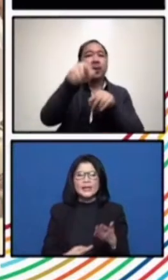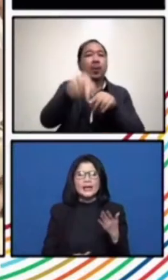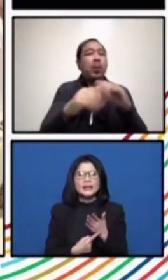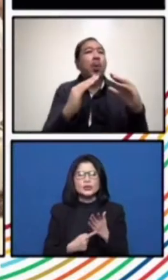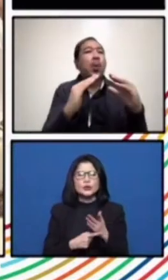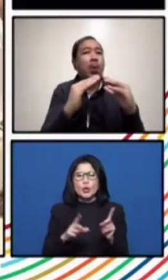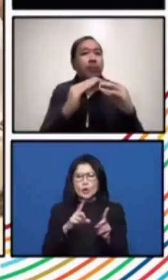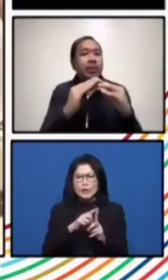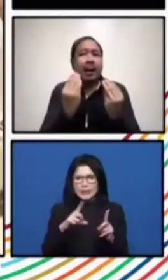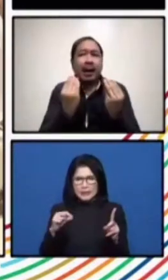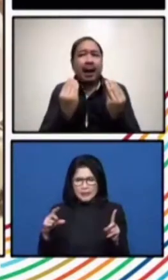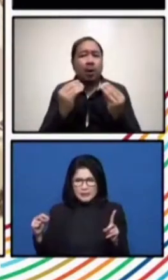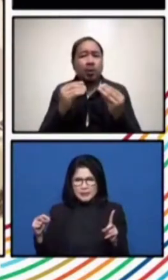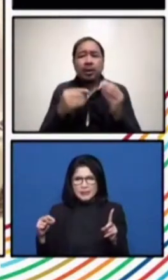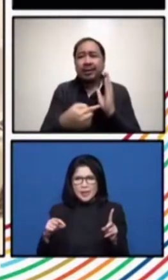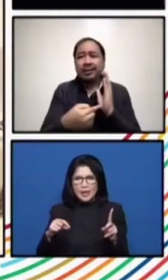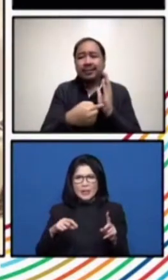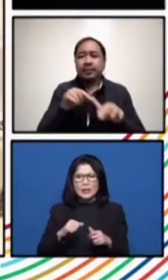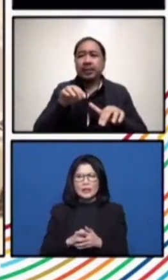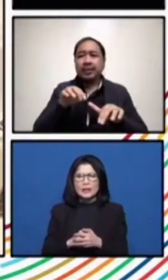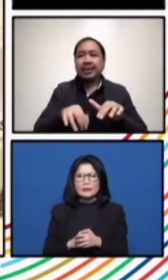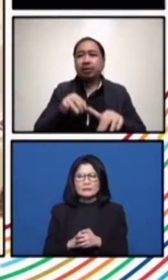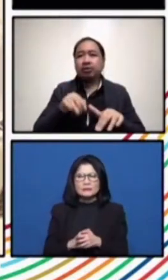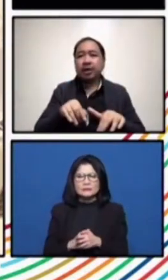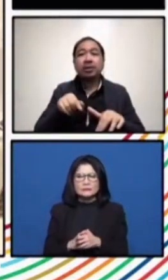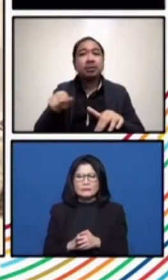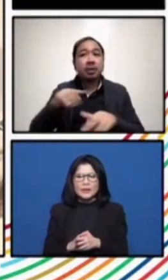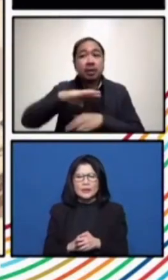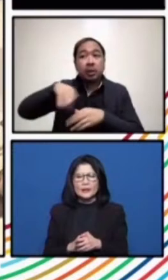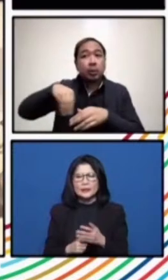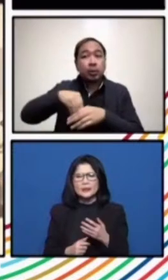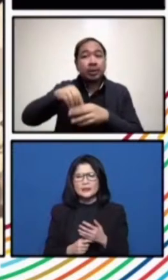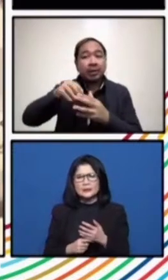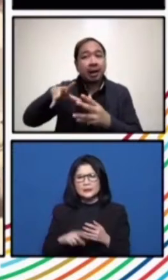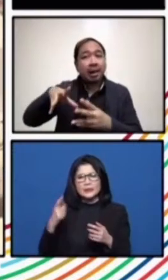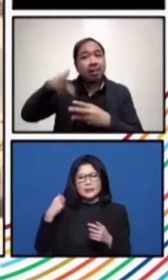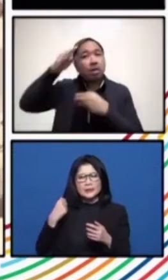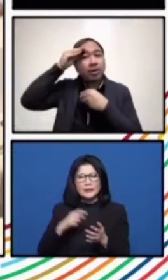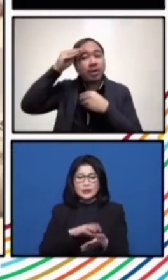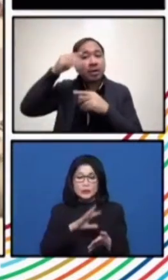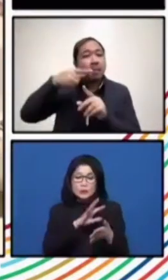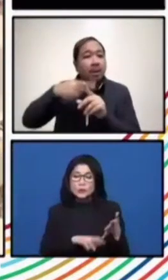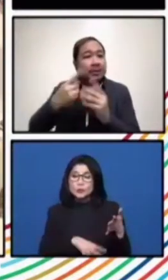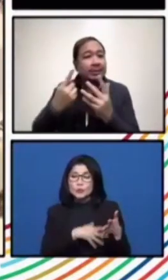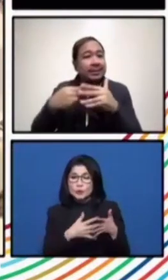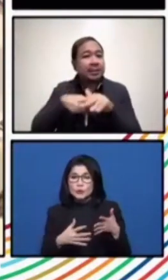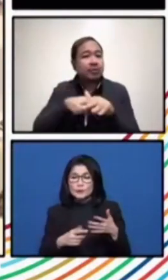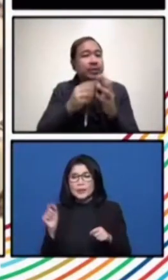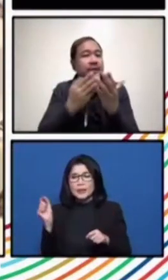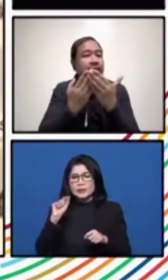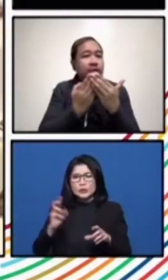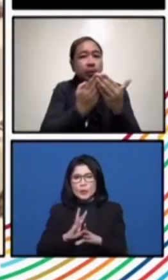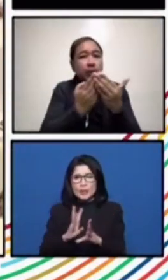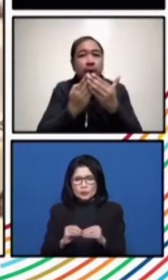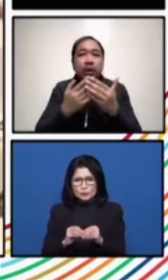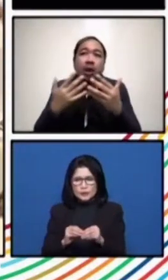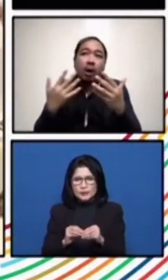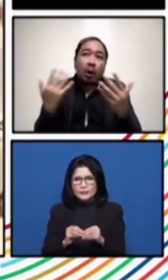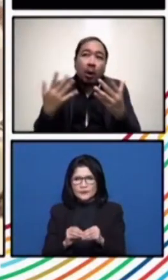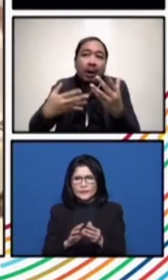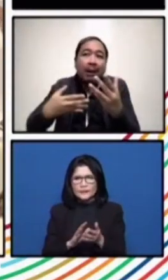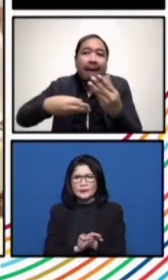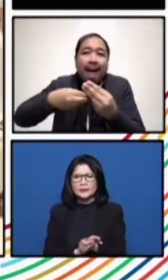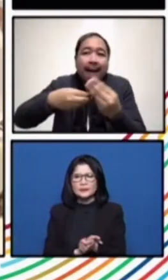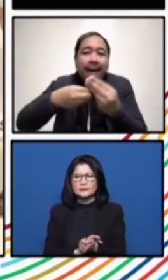digital Financial technology in the learning curriculum at inclusive school or as extracurricular activities to involve